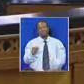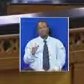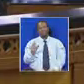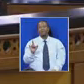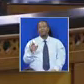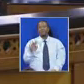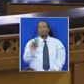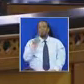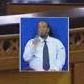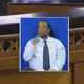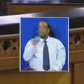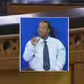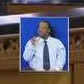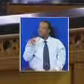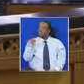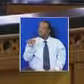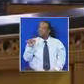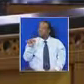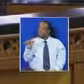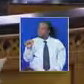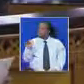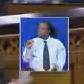to you, if the shoe fits, you can wear it. Thank you.